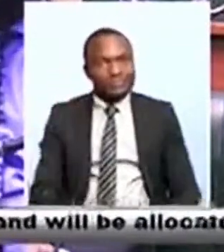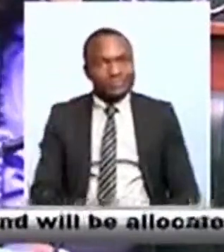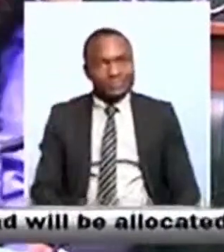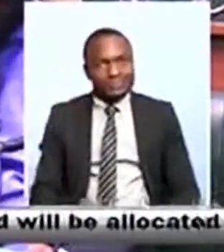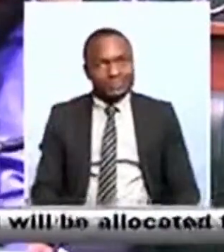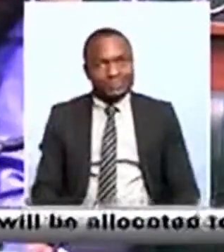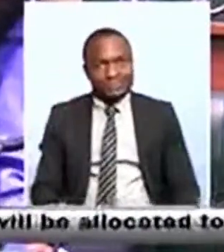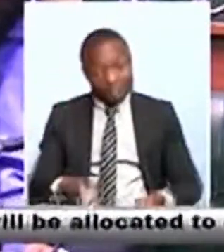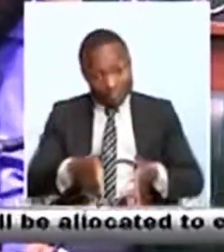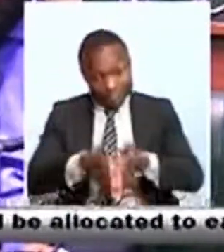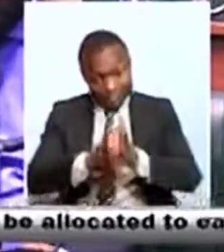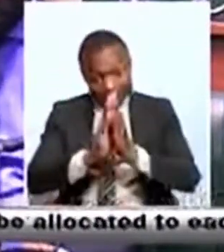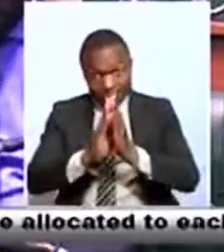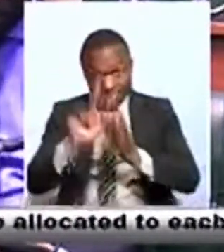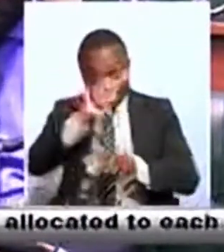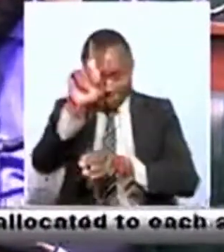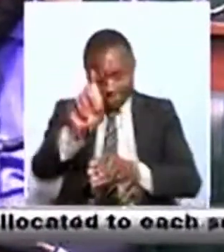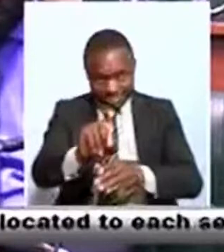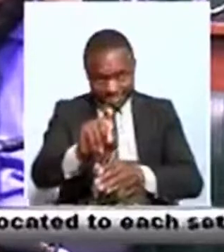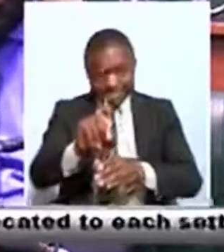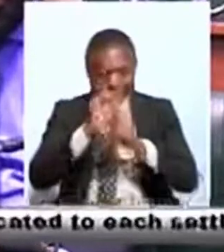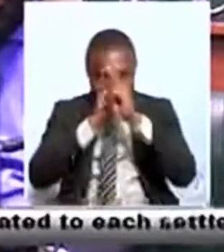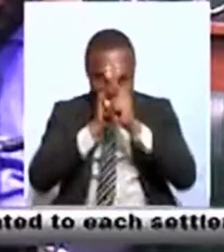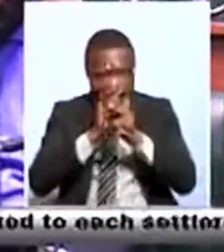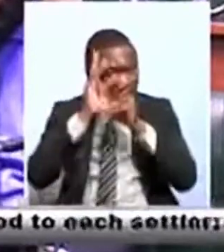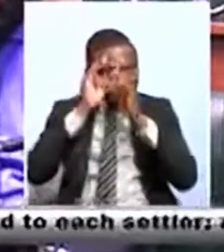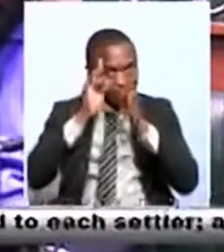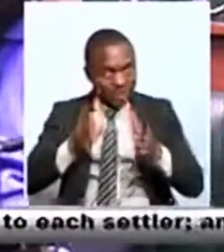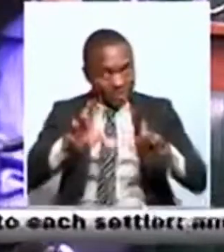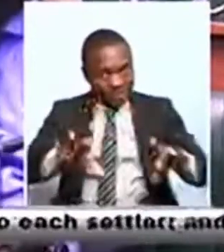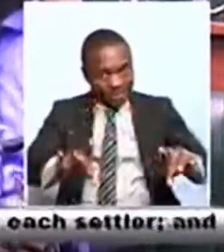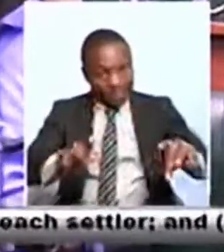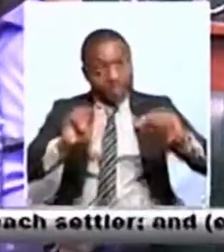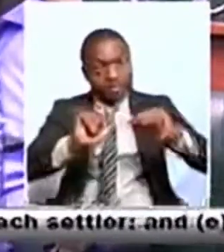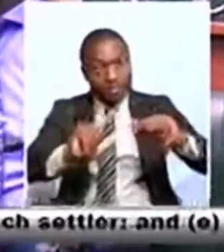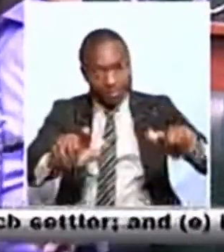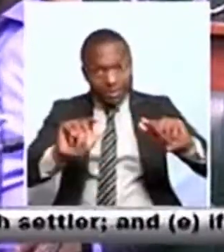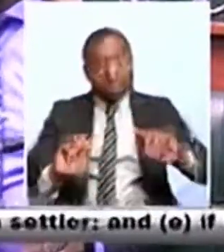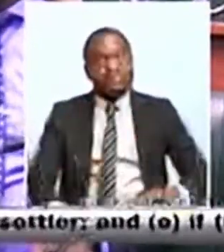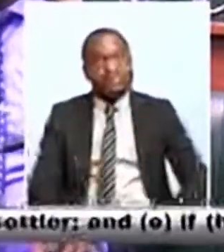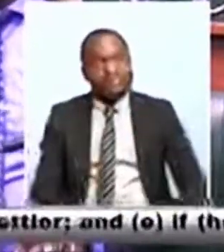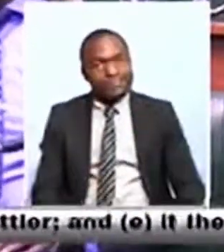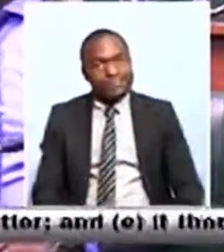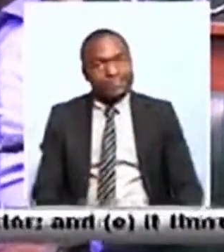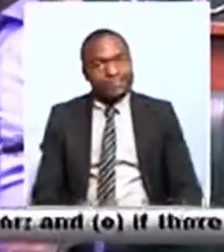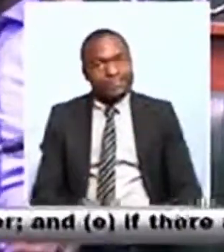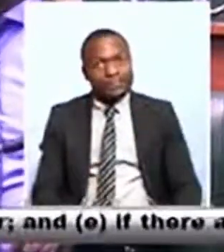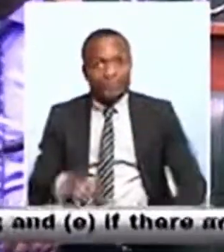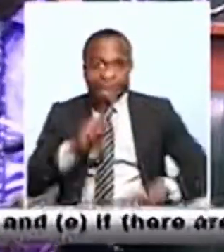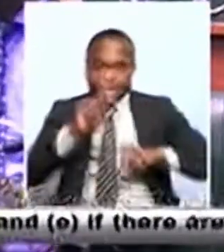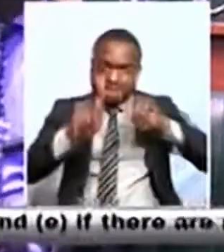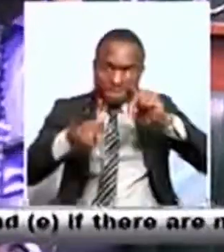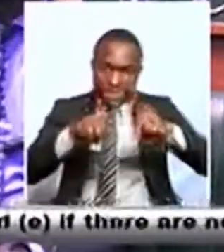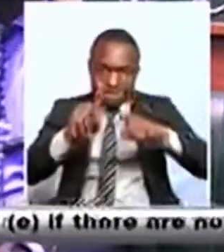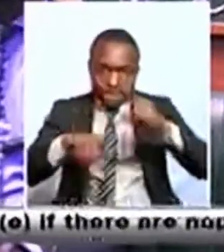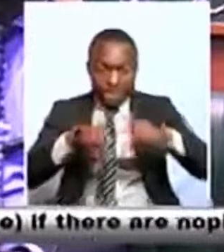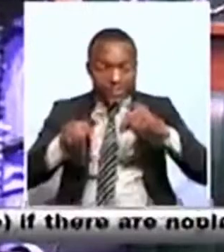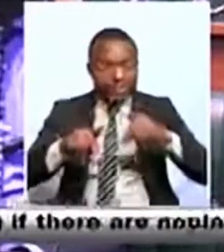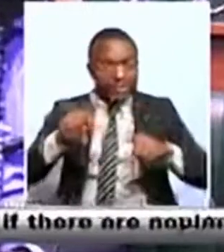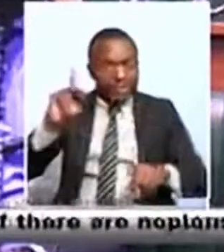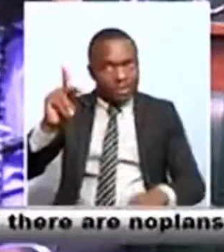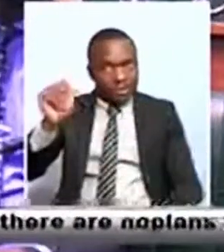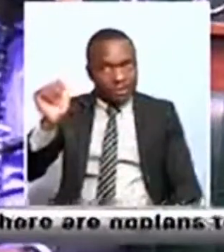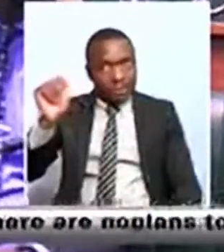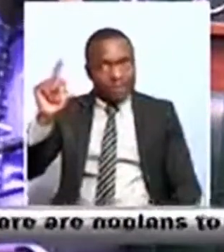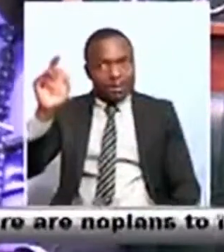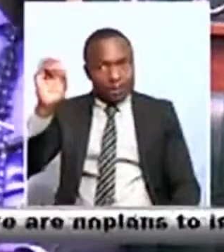Permit me to ask you the follow-up question to the Honorable Minister of Lands. Honorable Minister, the people of Katokamema, I think